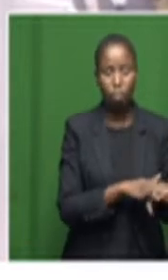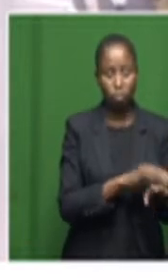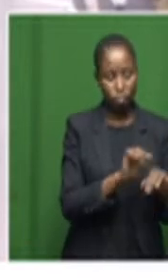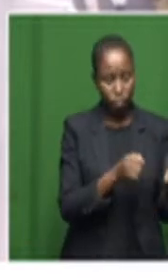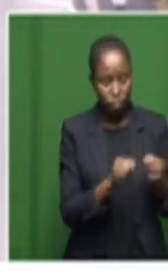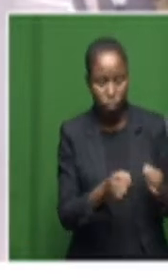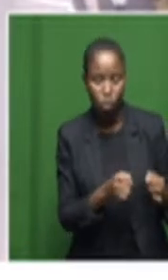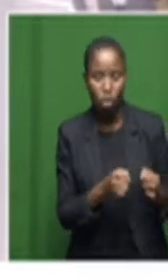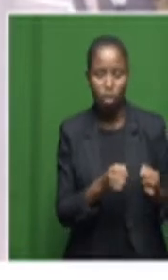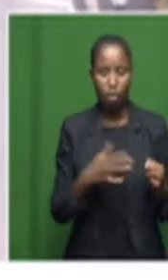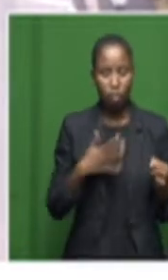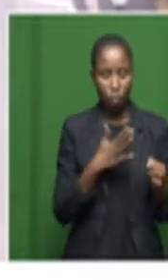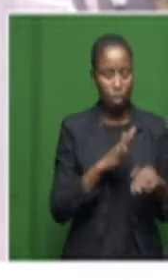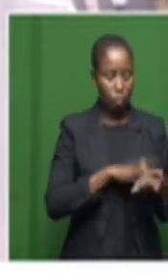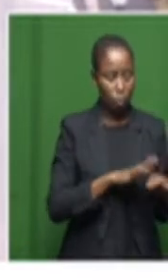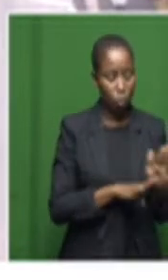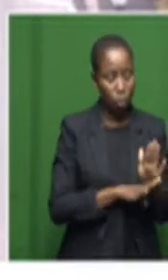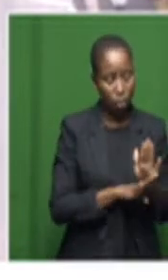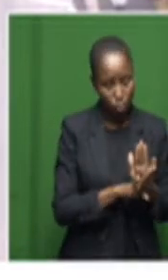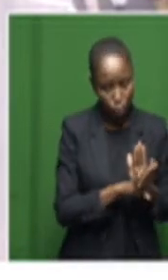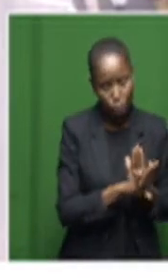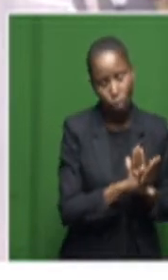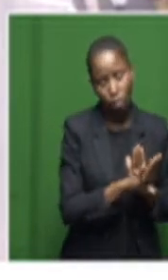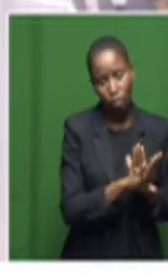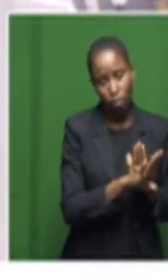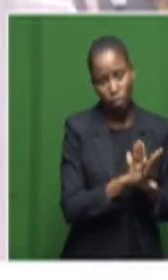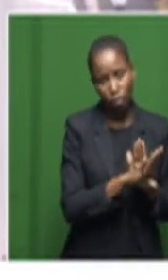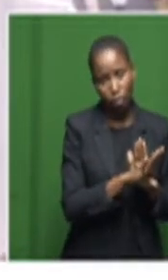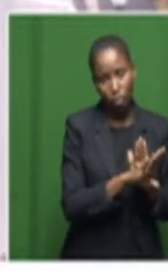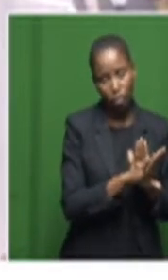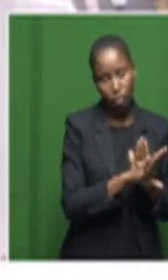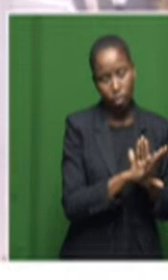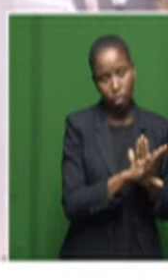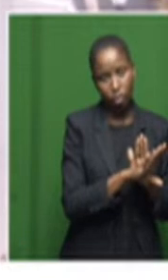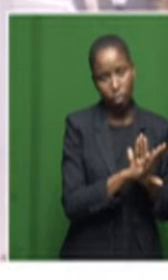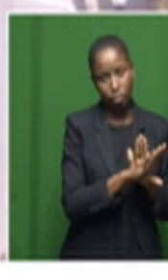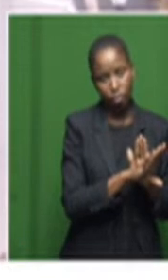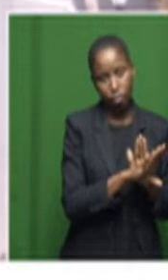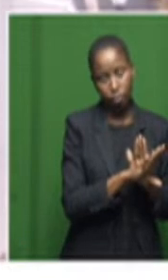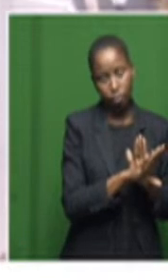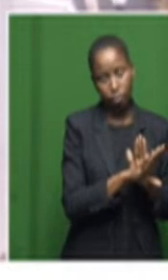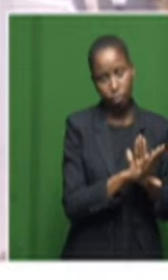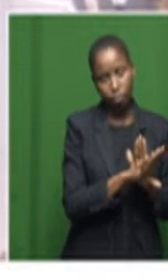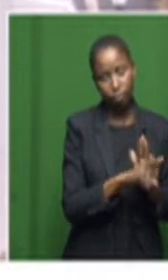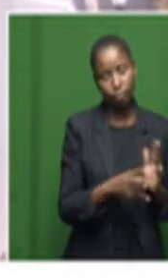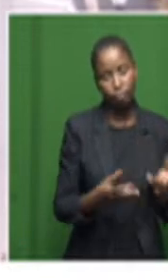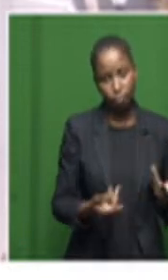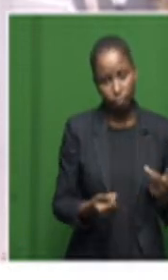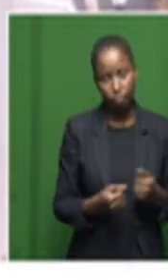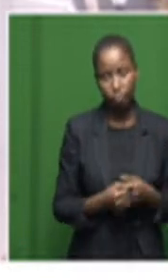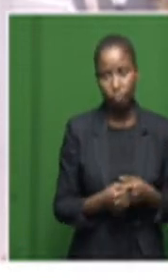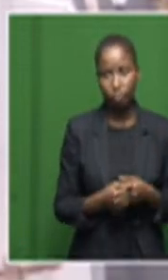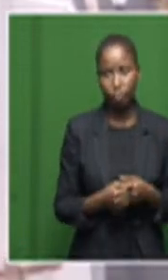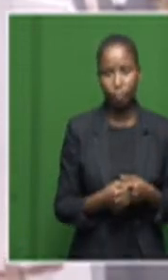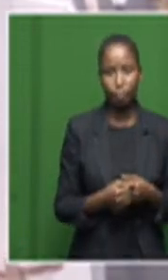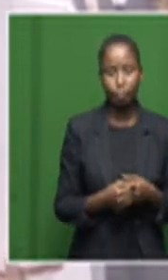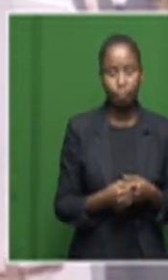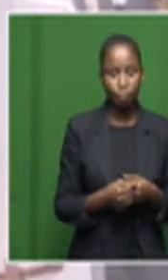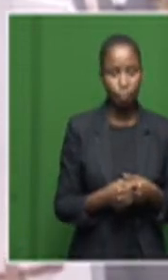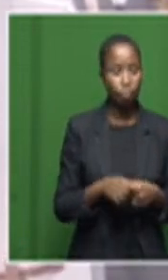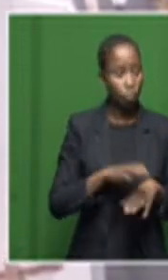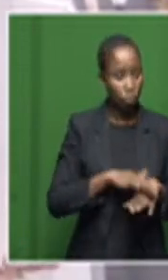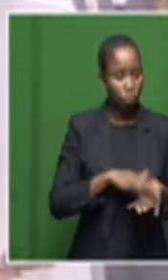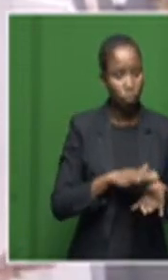into improving and augmenting that extended outreach into